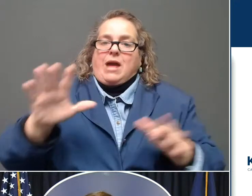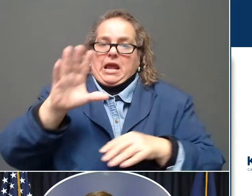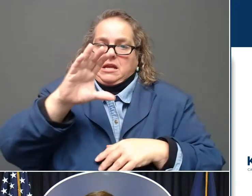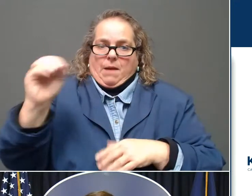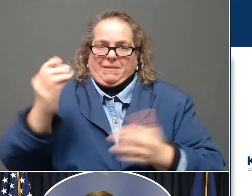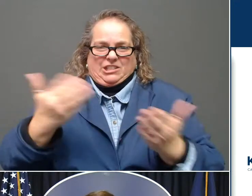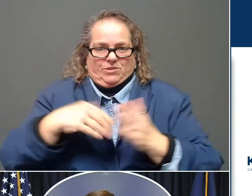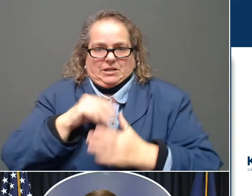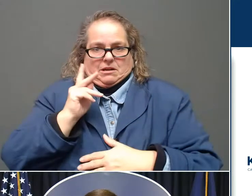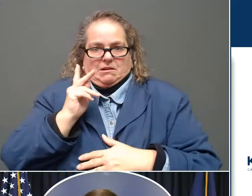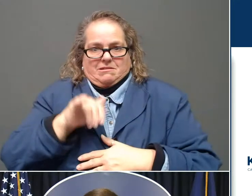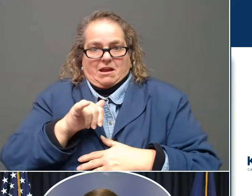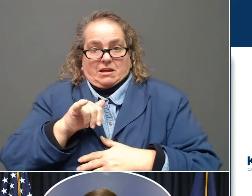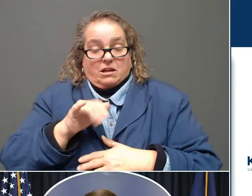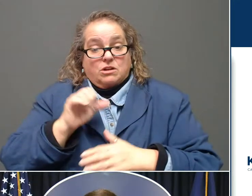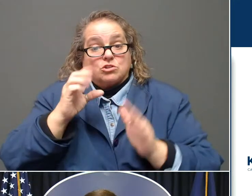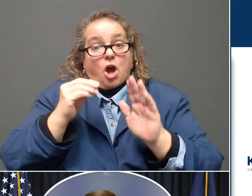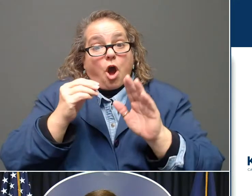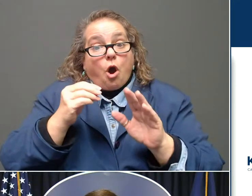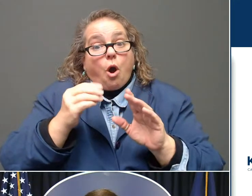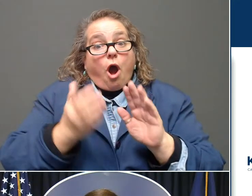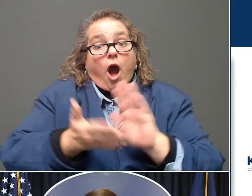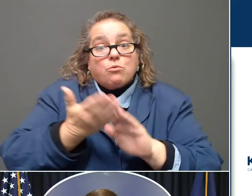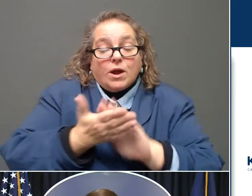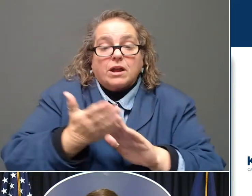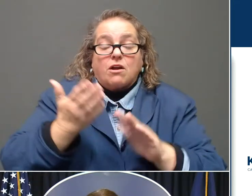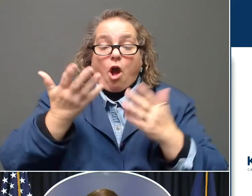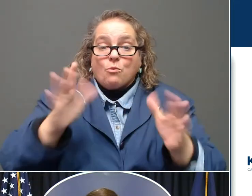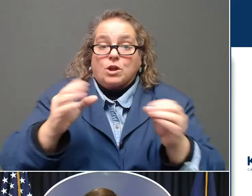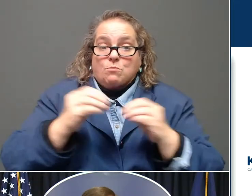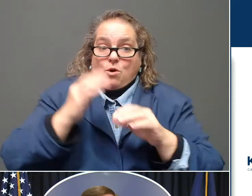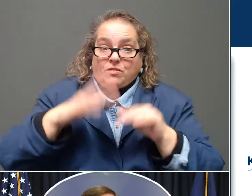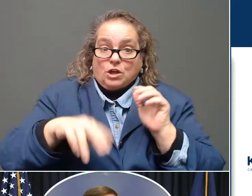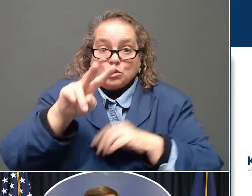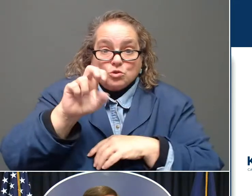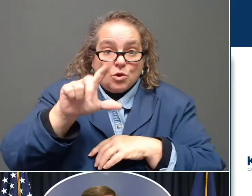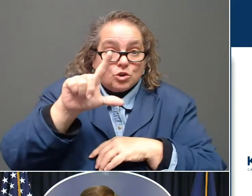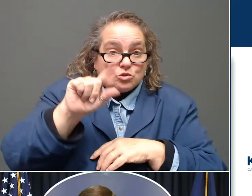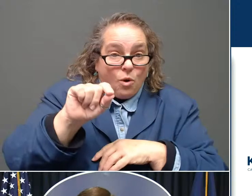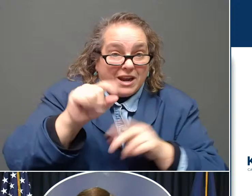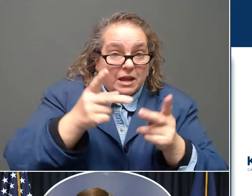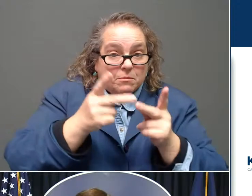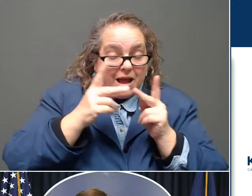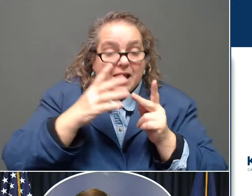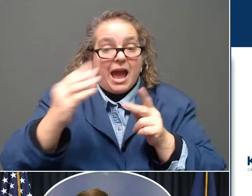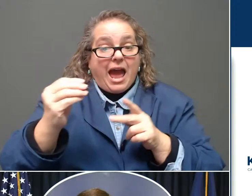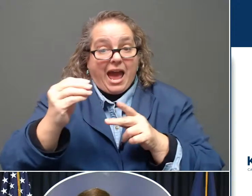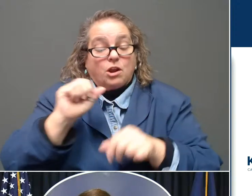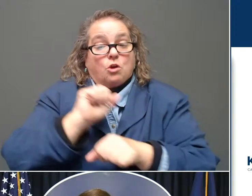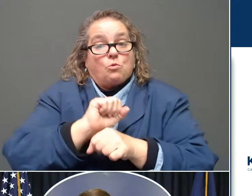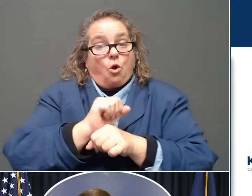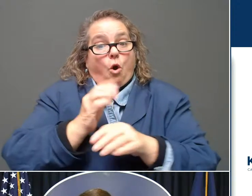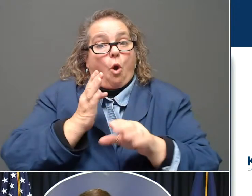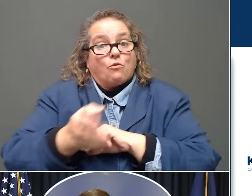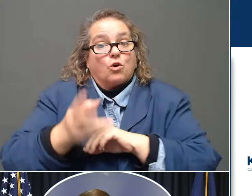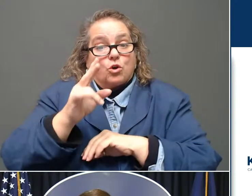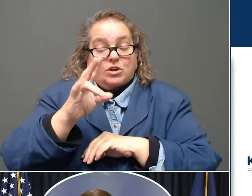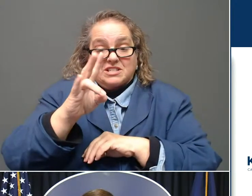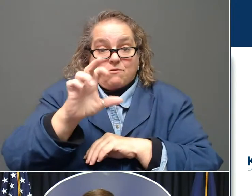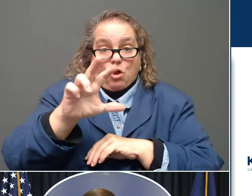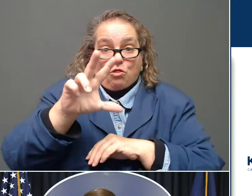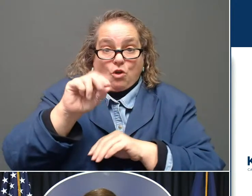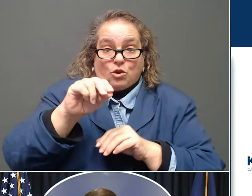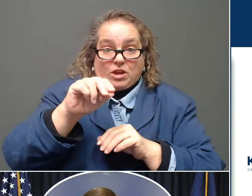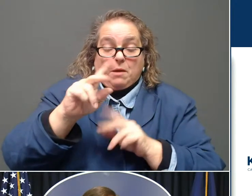than 220 facilities in Kentucky, employing more than 37,000 people full-time. Those facilities often form